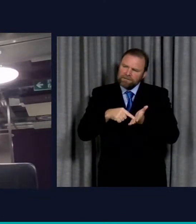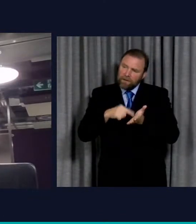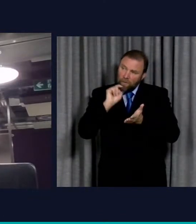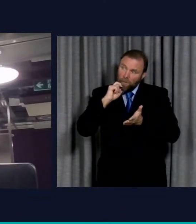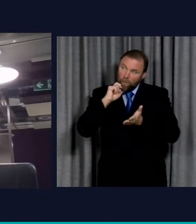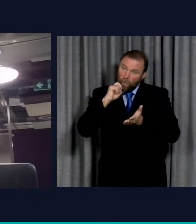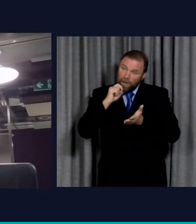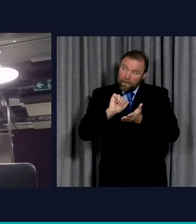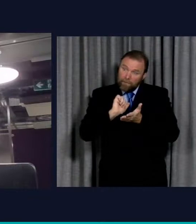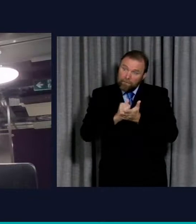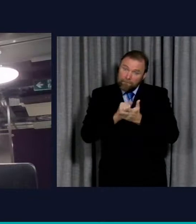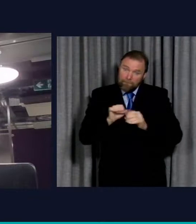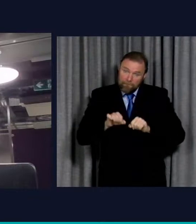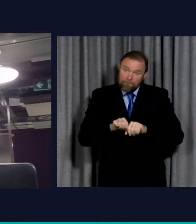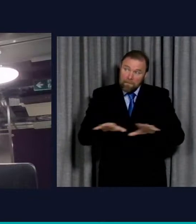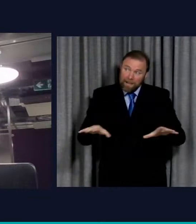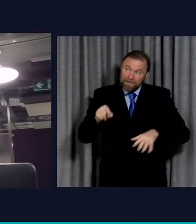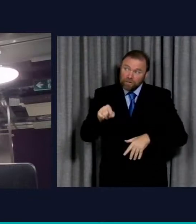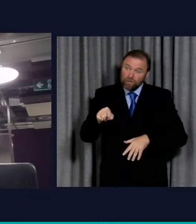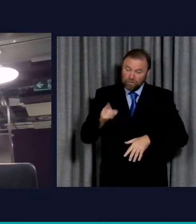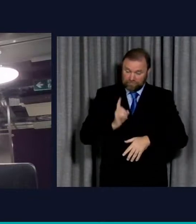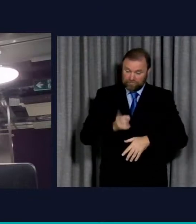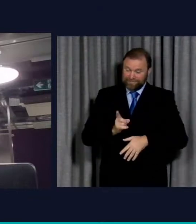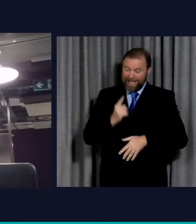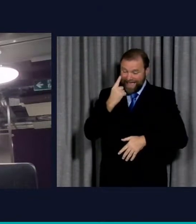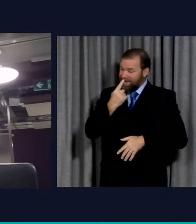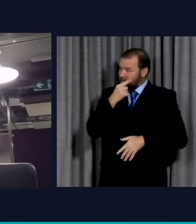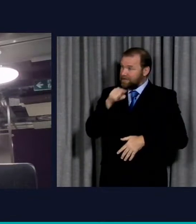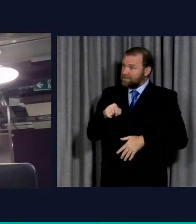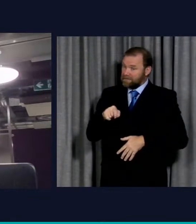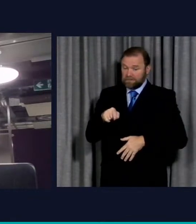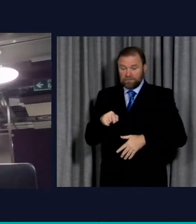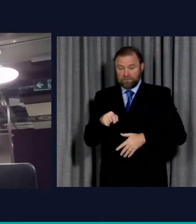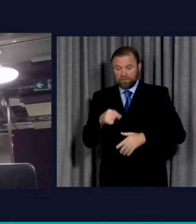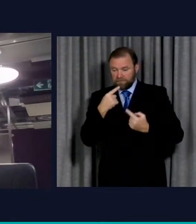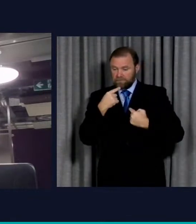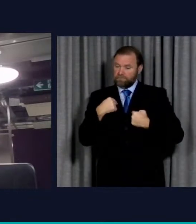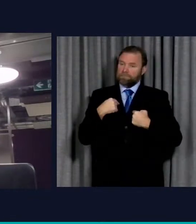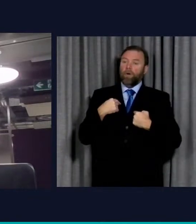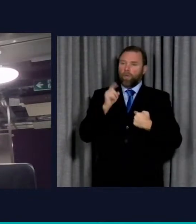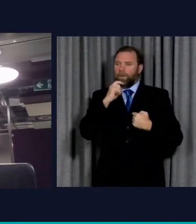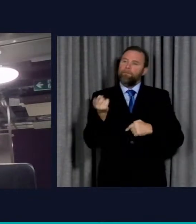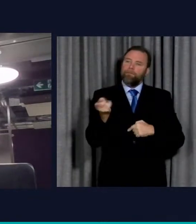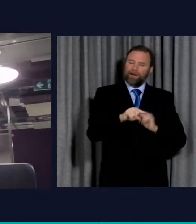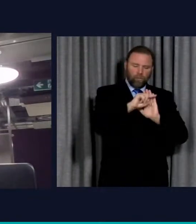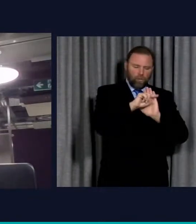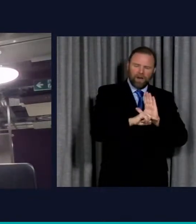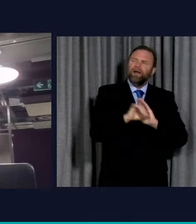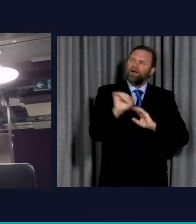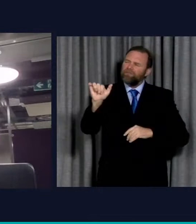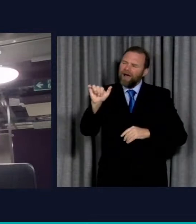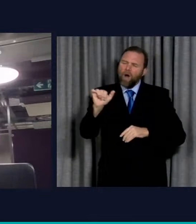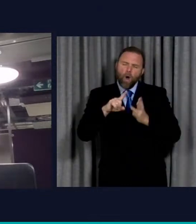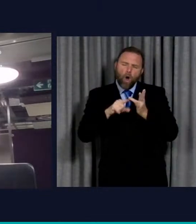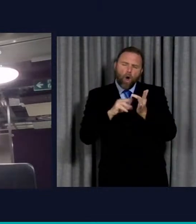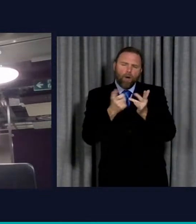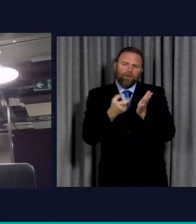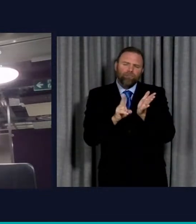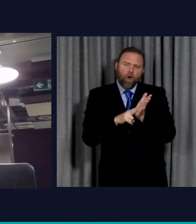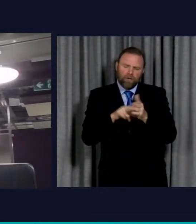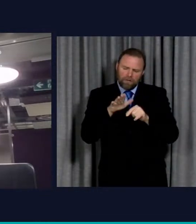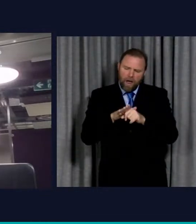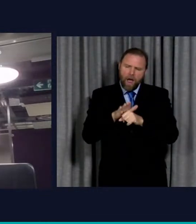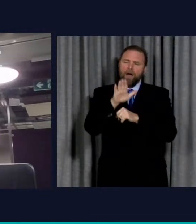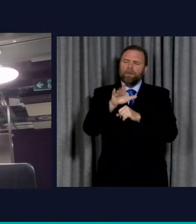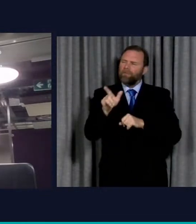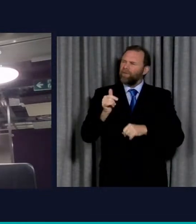to announce restrictions again so quickly? Yes, the number of Omicron or COVID cases has risen, but surely we were